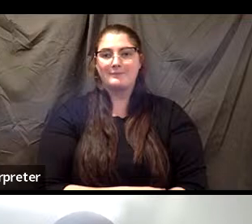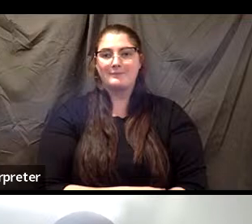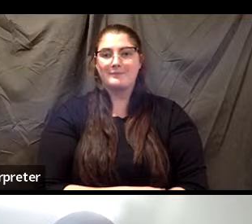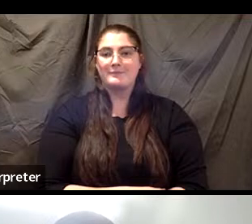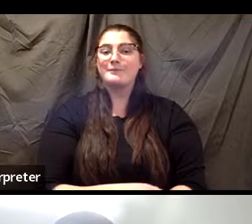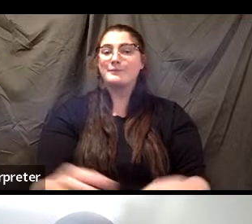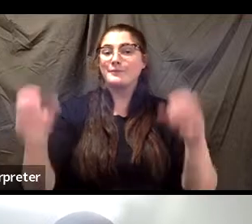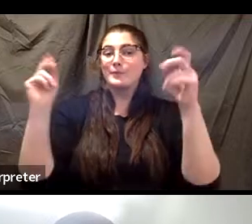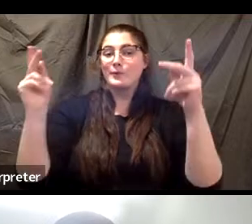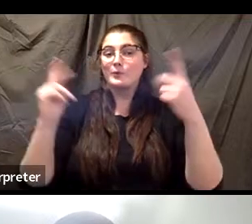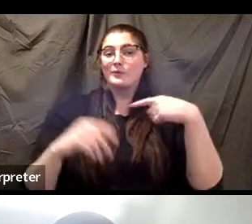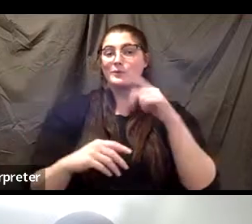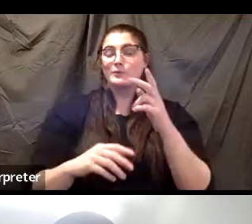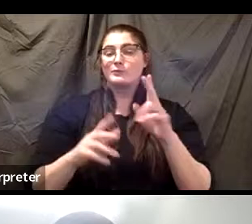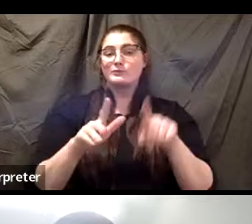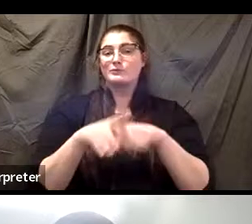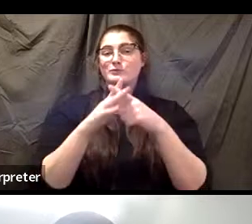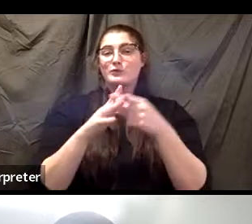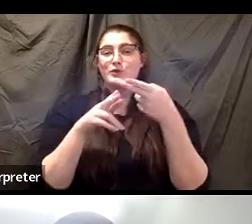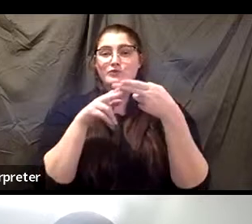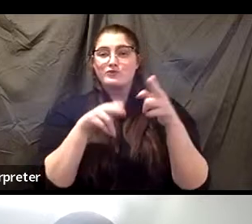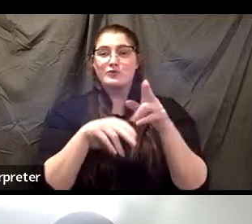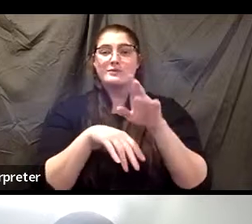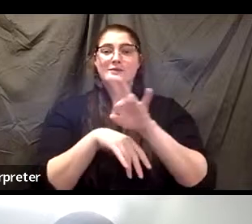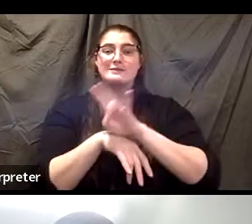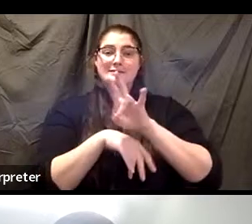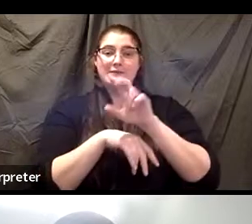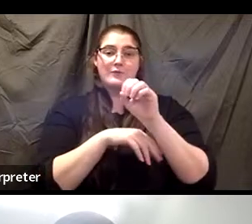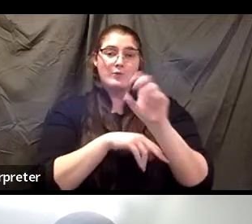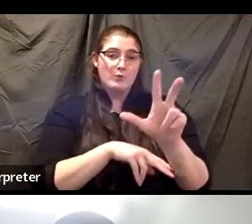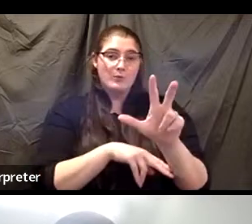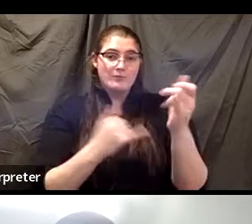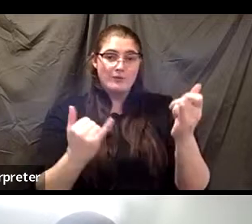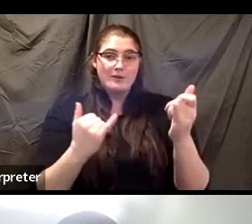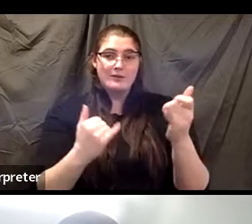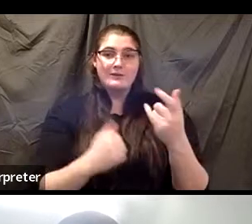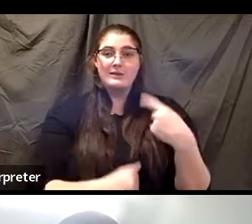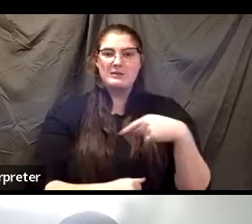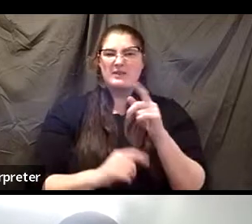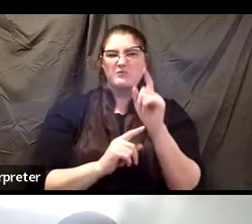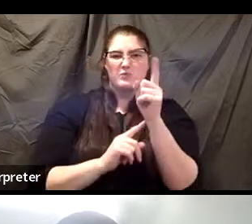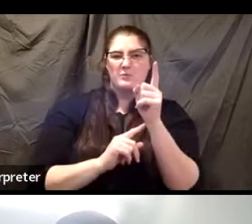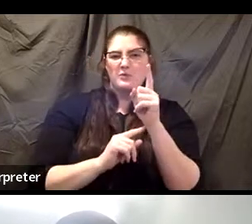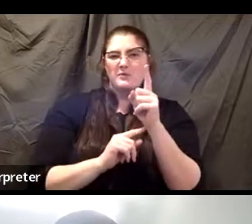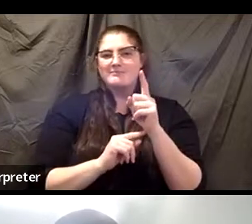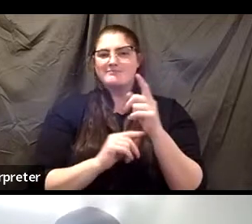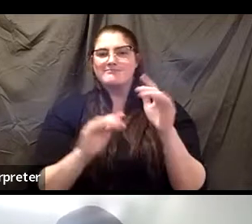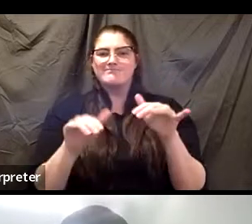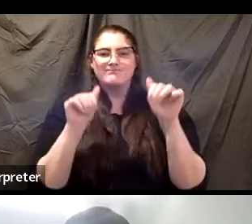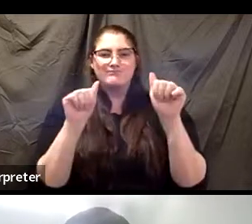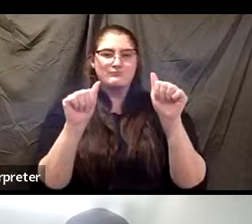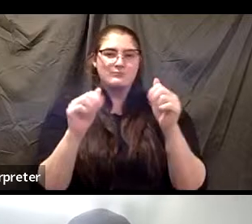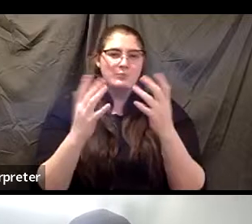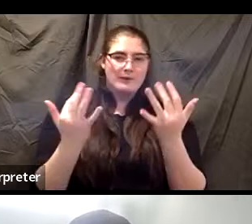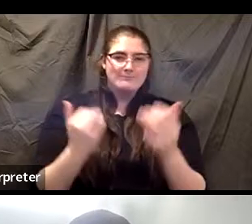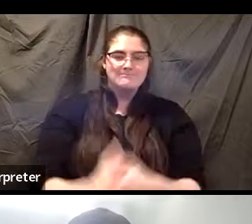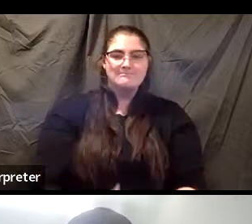Okay, everyone, we'll be starting shortly at 7:03. Giving it one more minute.